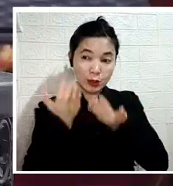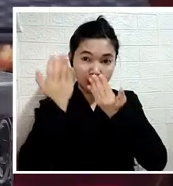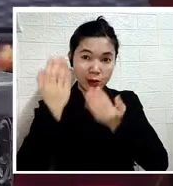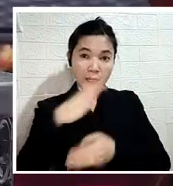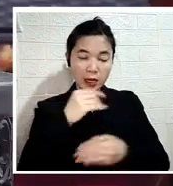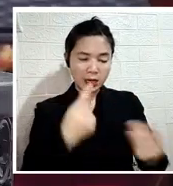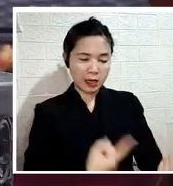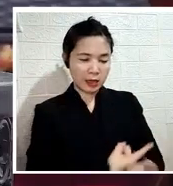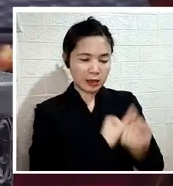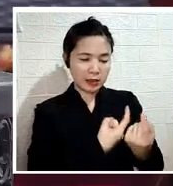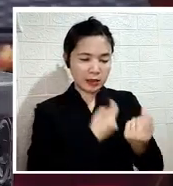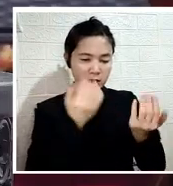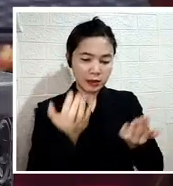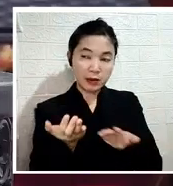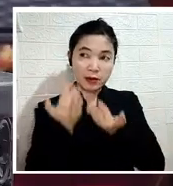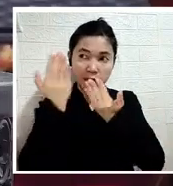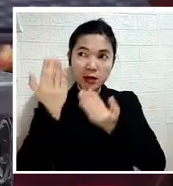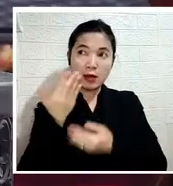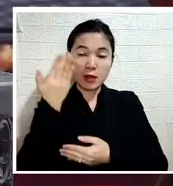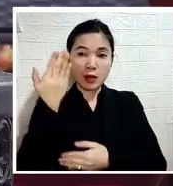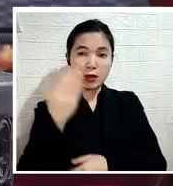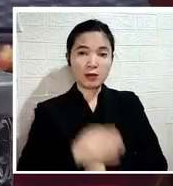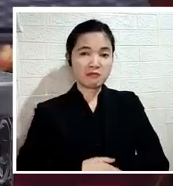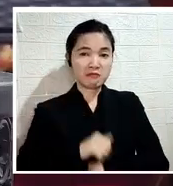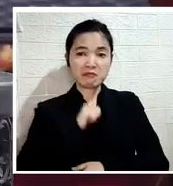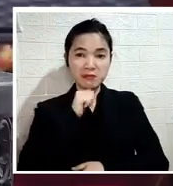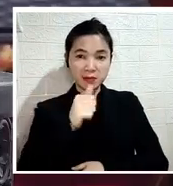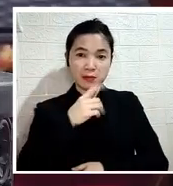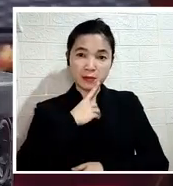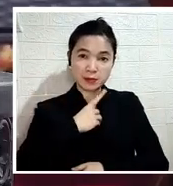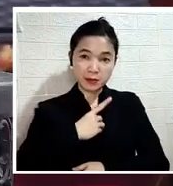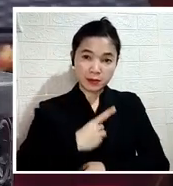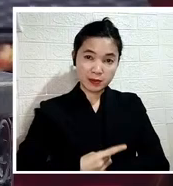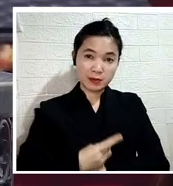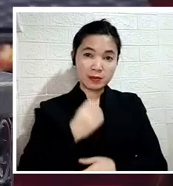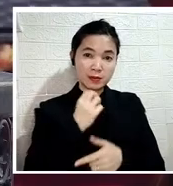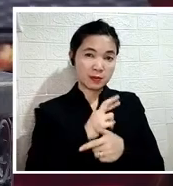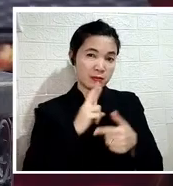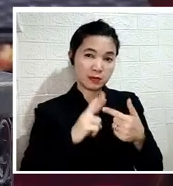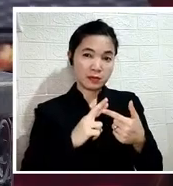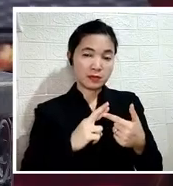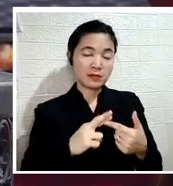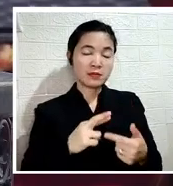offerings, you neither desired nor delighted in.